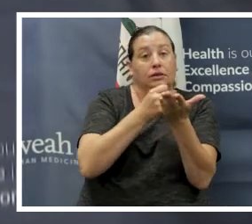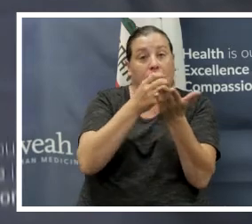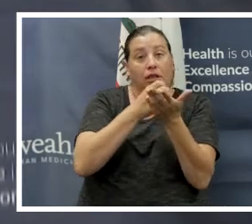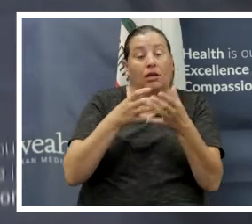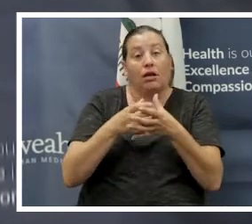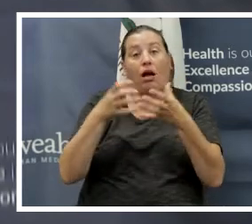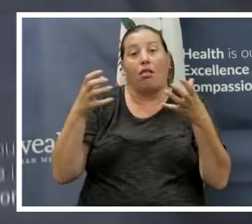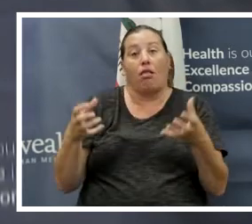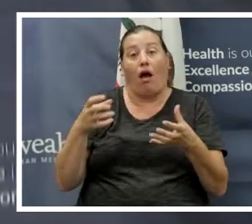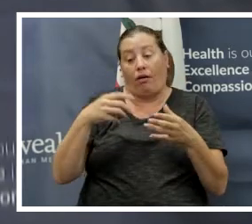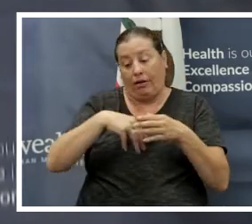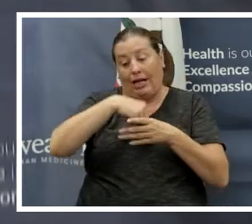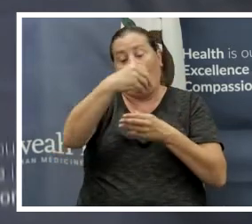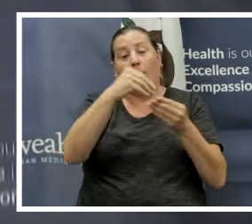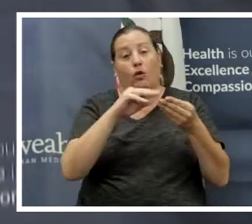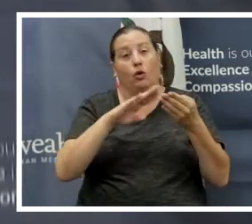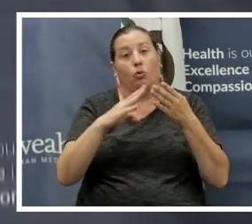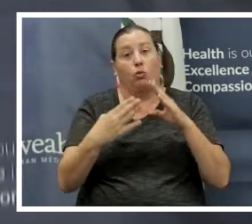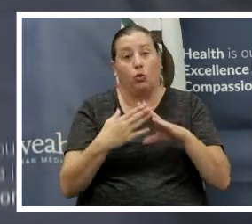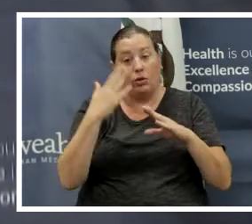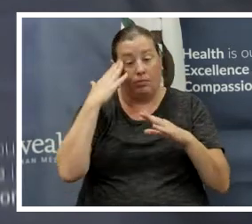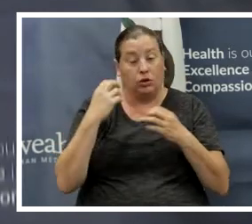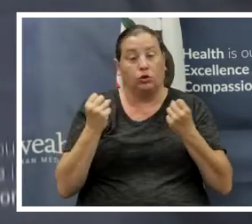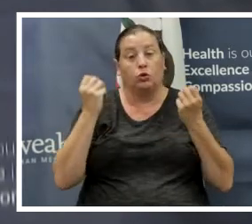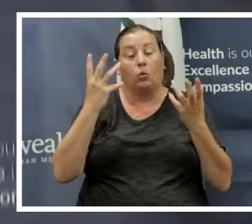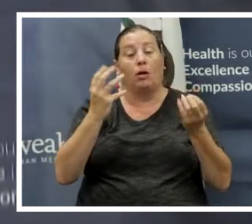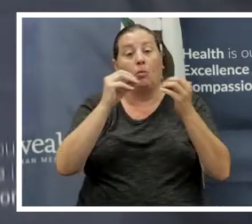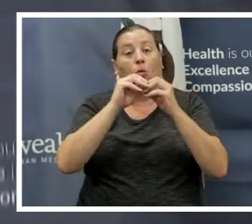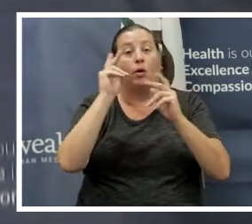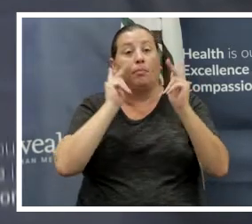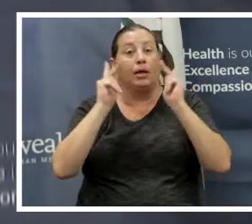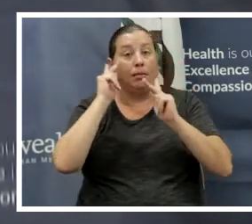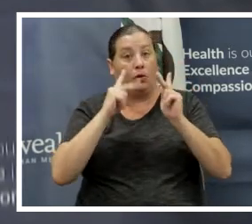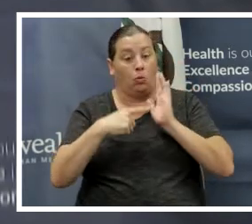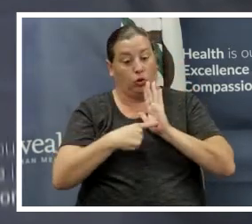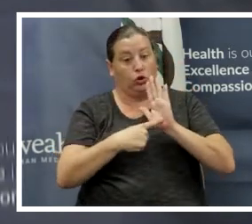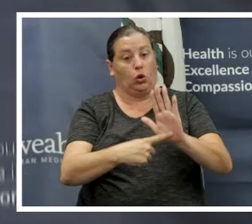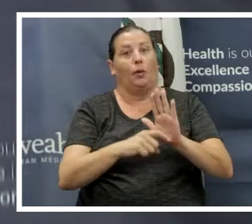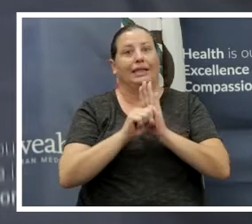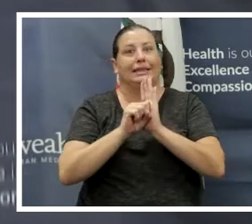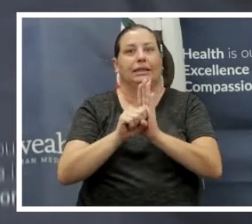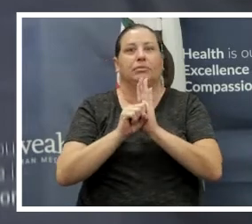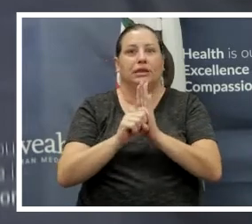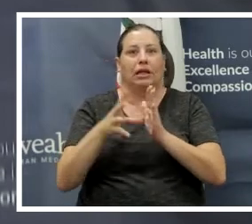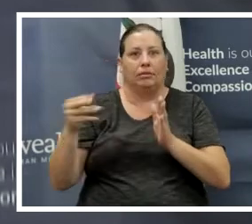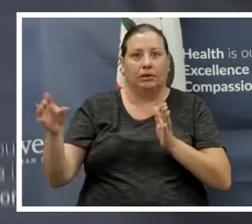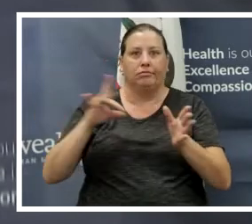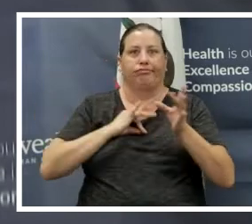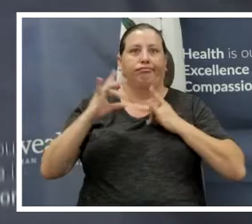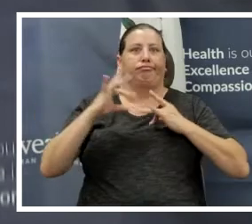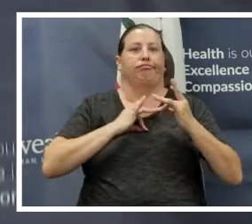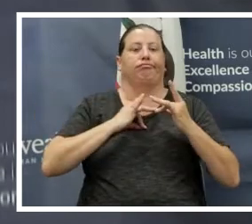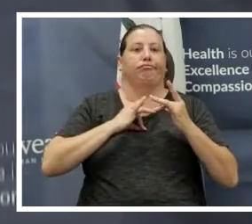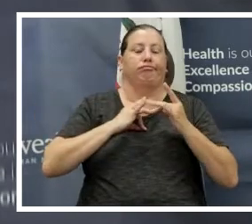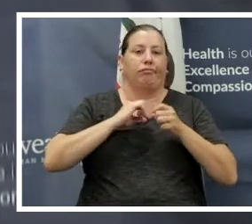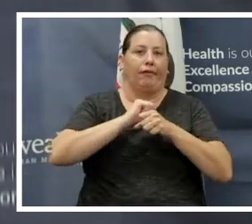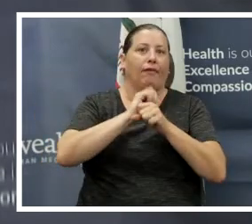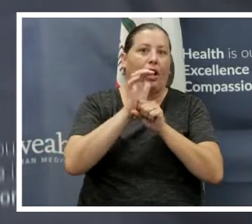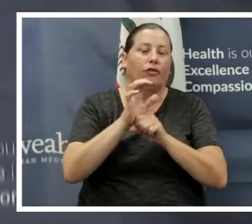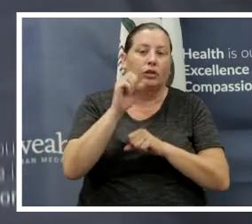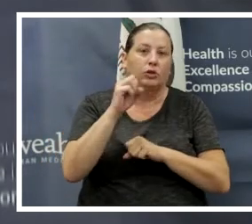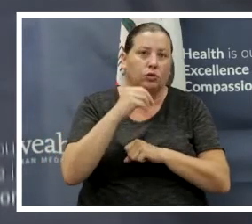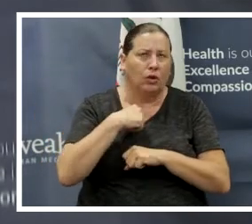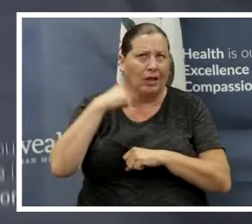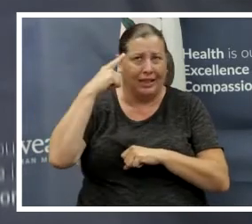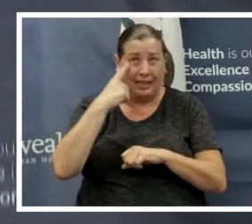community because so many more people were exhibiting symptoms and actually contracting the virus. So I think we did about 9,000